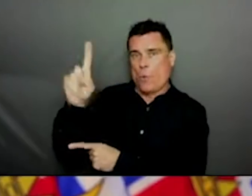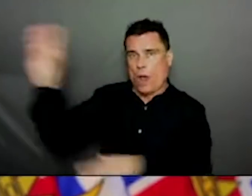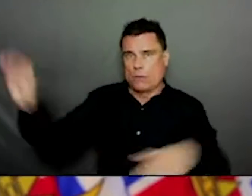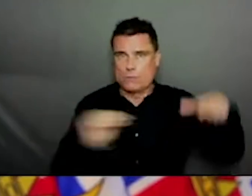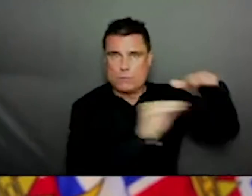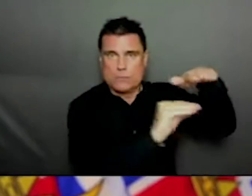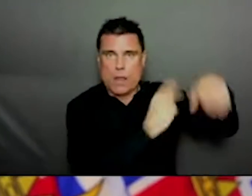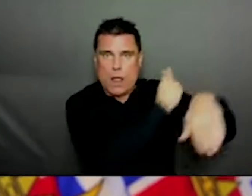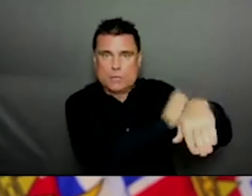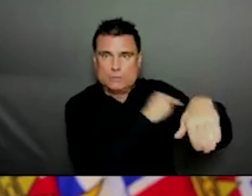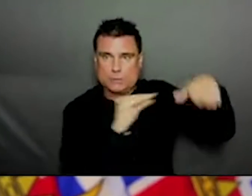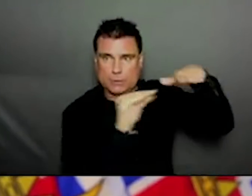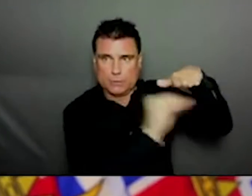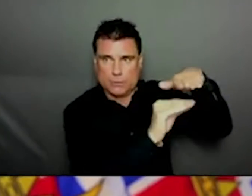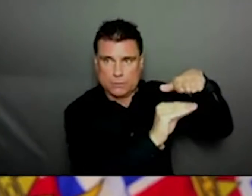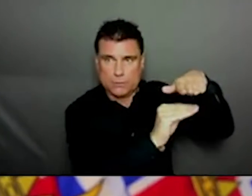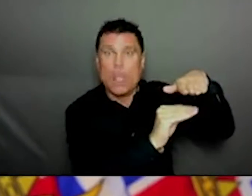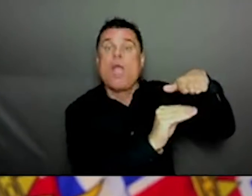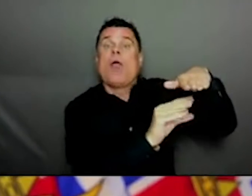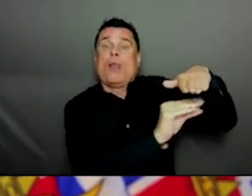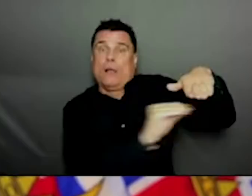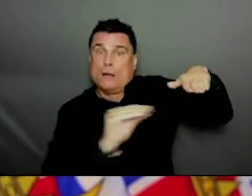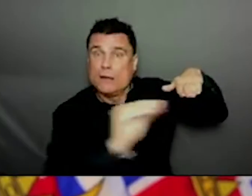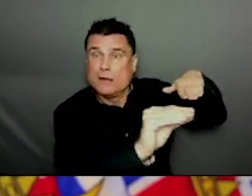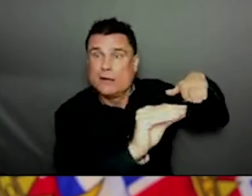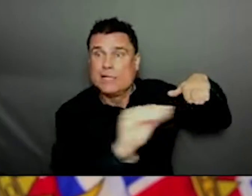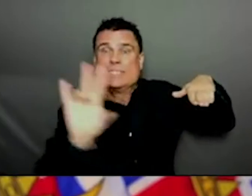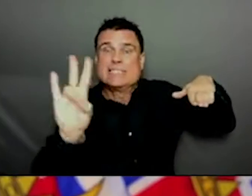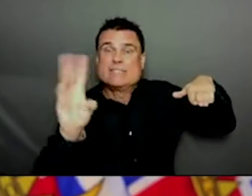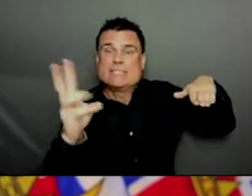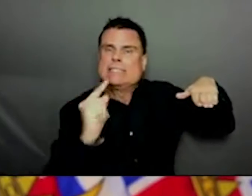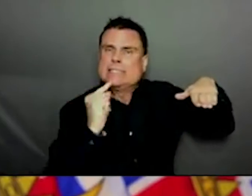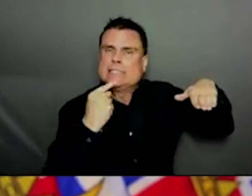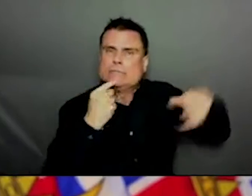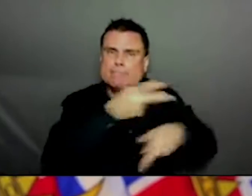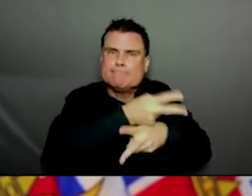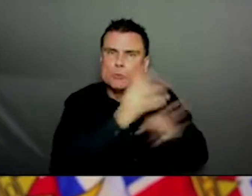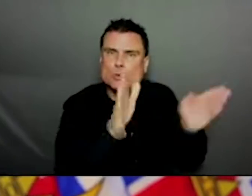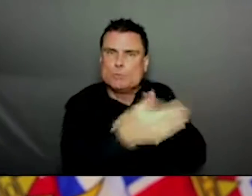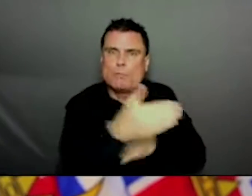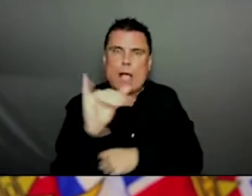are in critical care or ICU. Additionally, we have